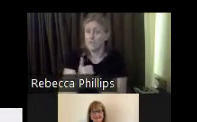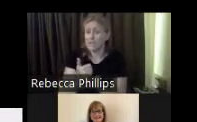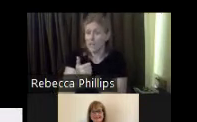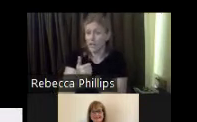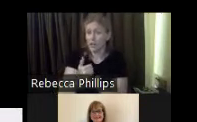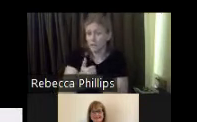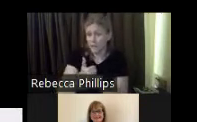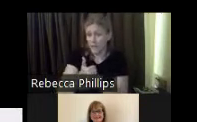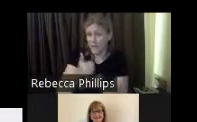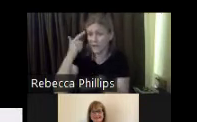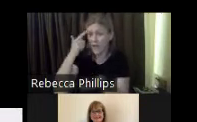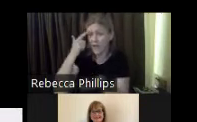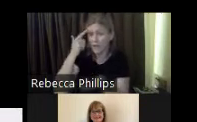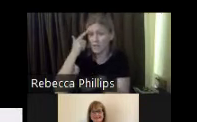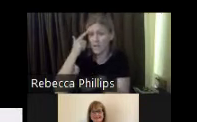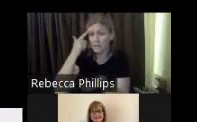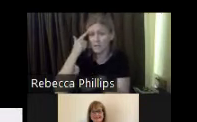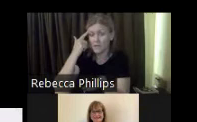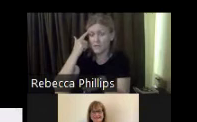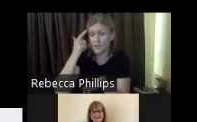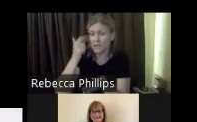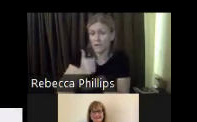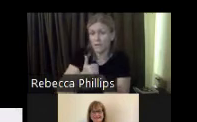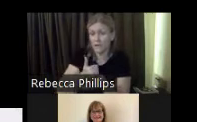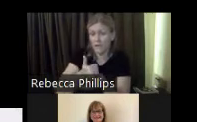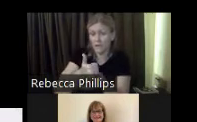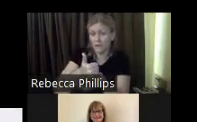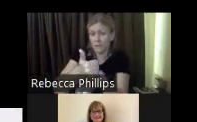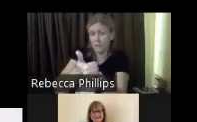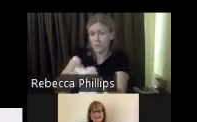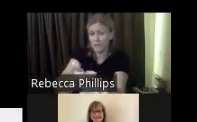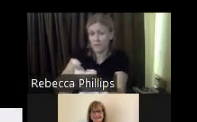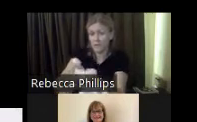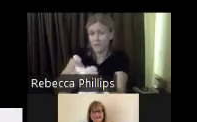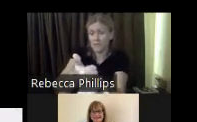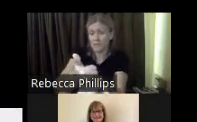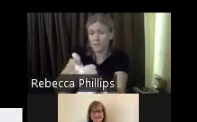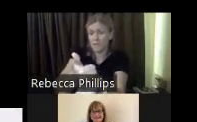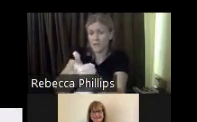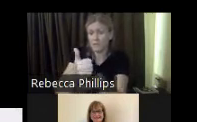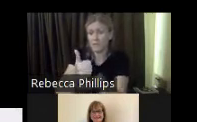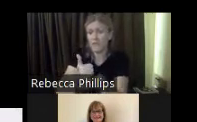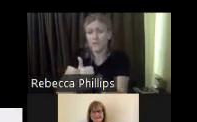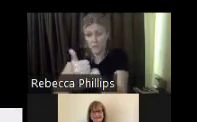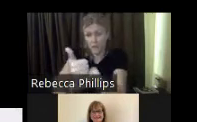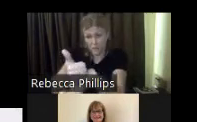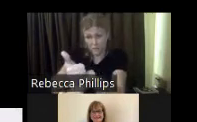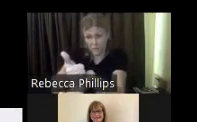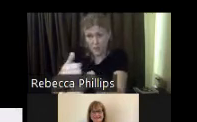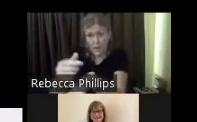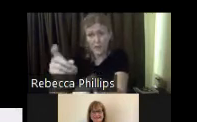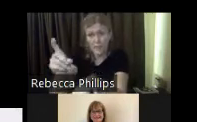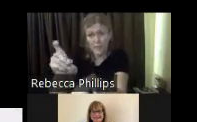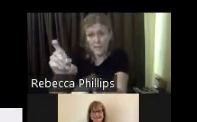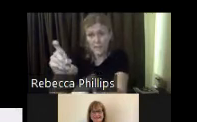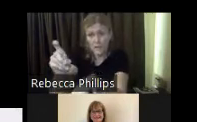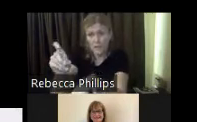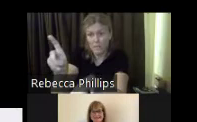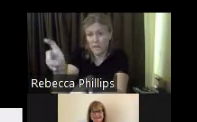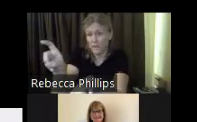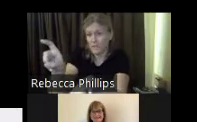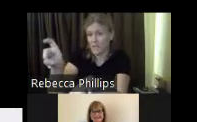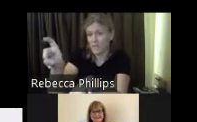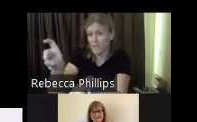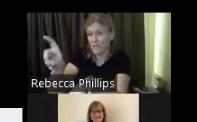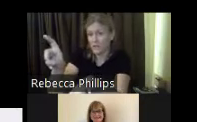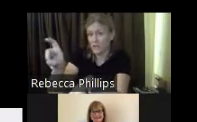someone needs help, you like have your eyebrows up. So this is the questioning one, and you'd be pushing it towards them. So help. And then this is the question